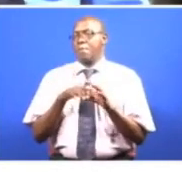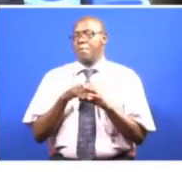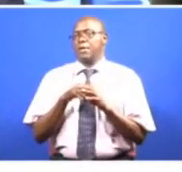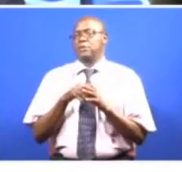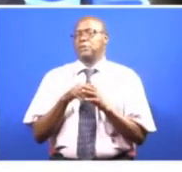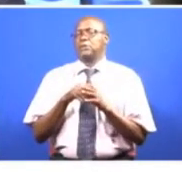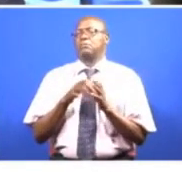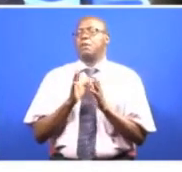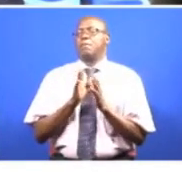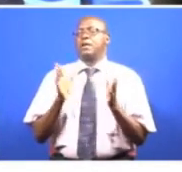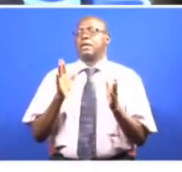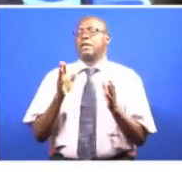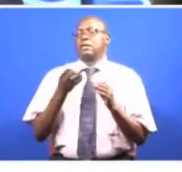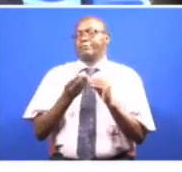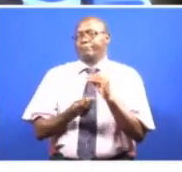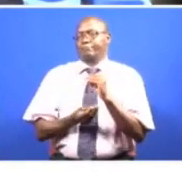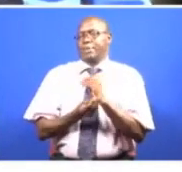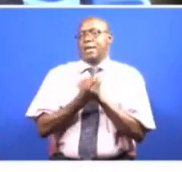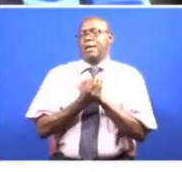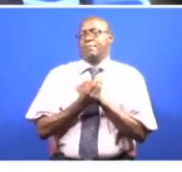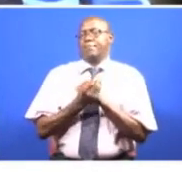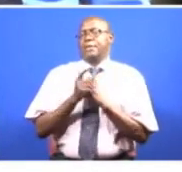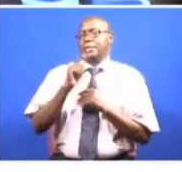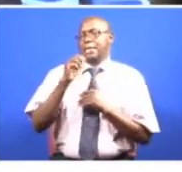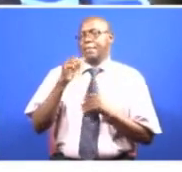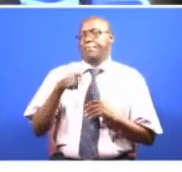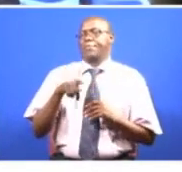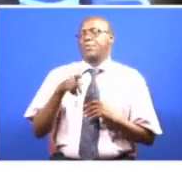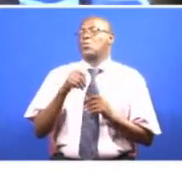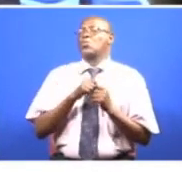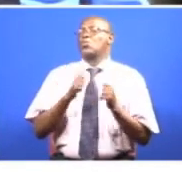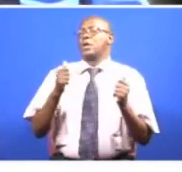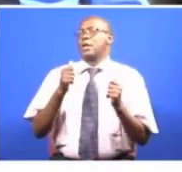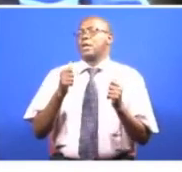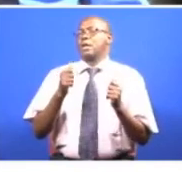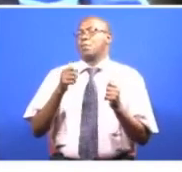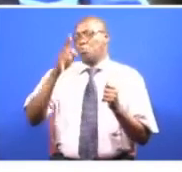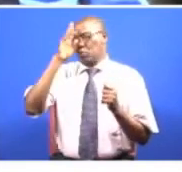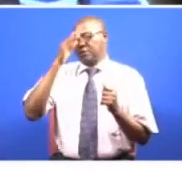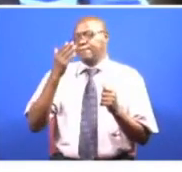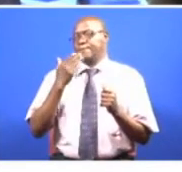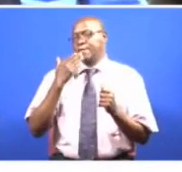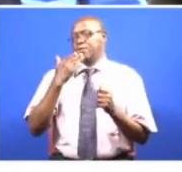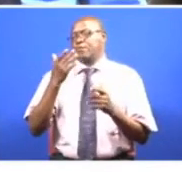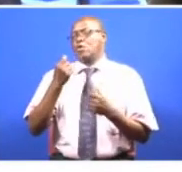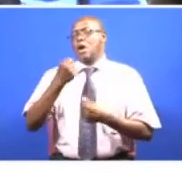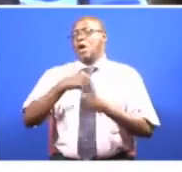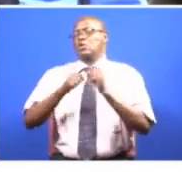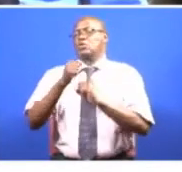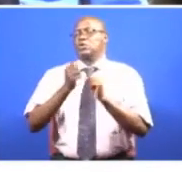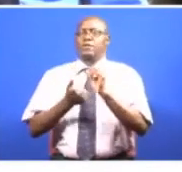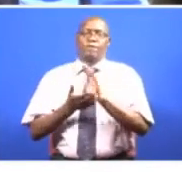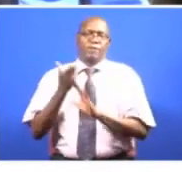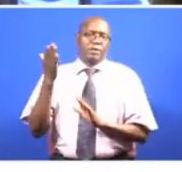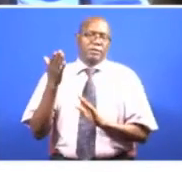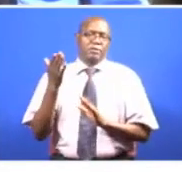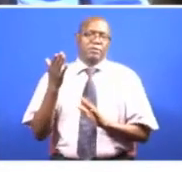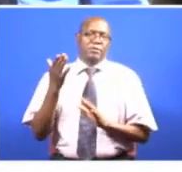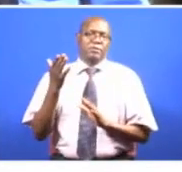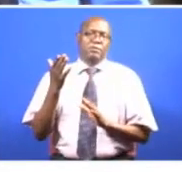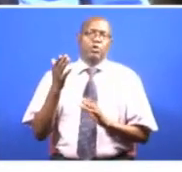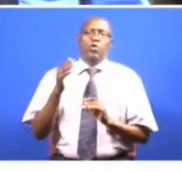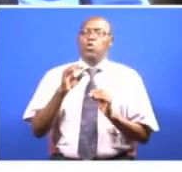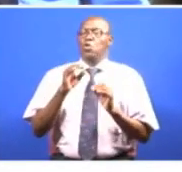tip. We thank the police for their swift action. Not every county employee is